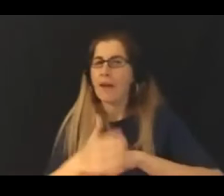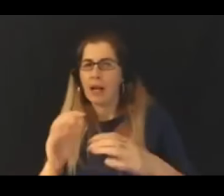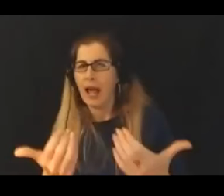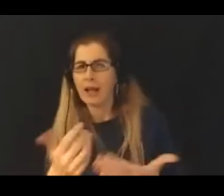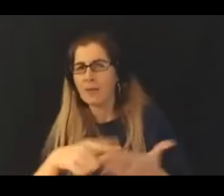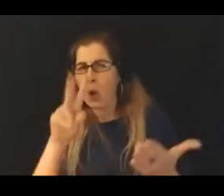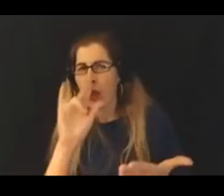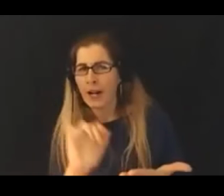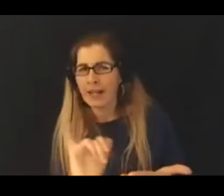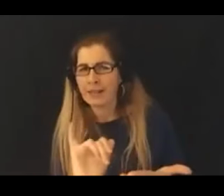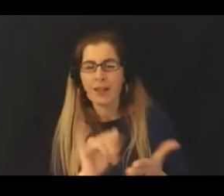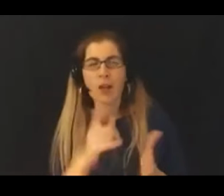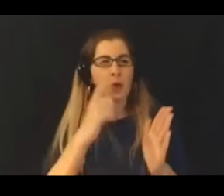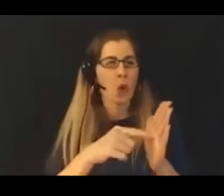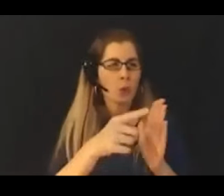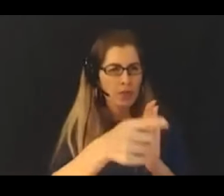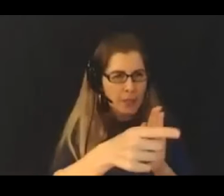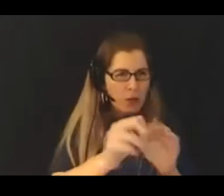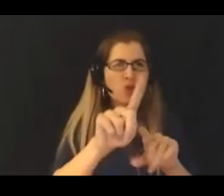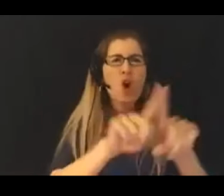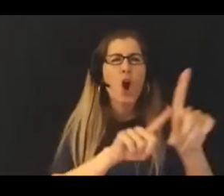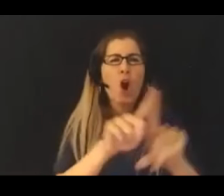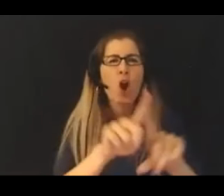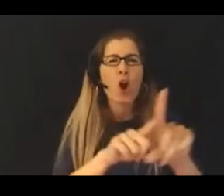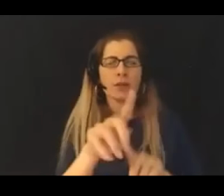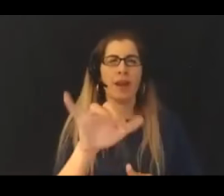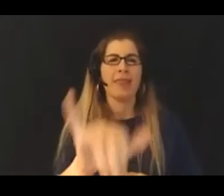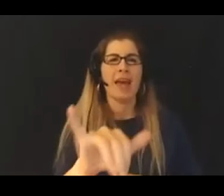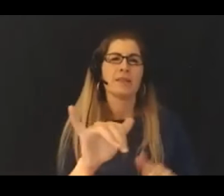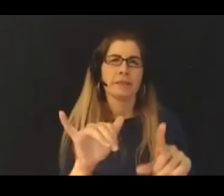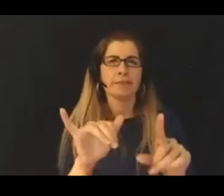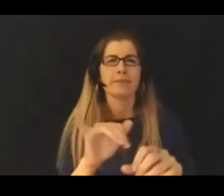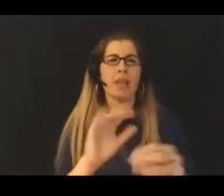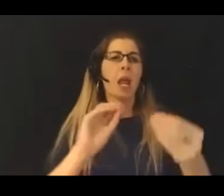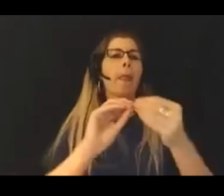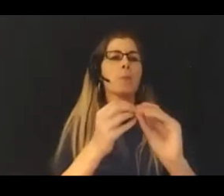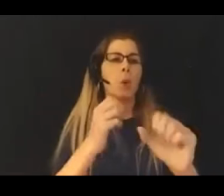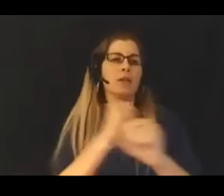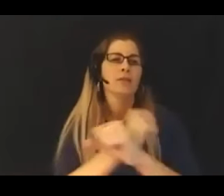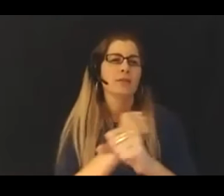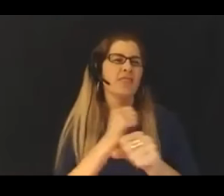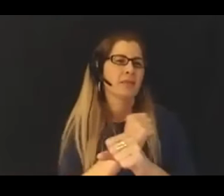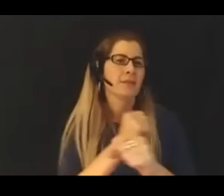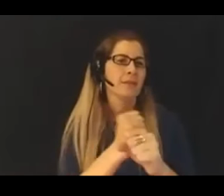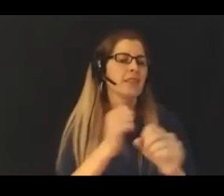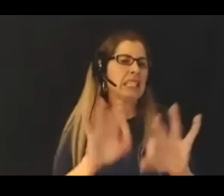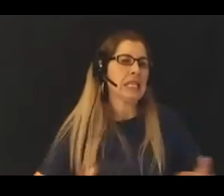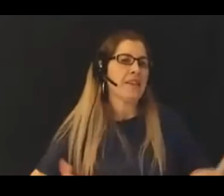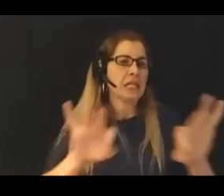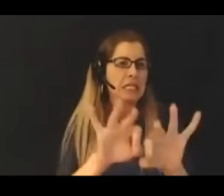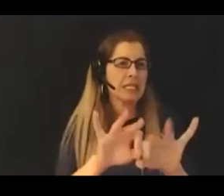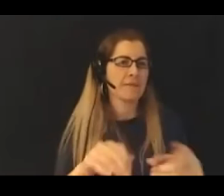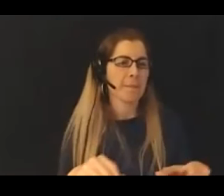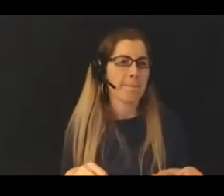see, and these stars indicate statistical significance in the statistical tests I ran. So we see